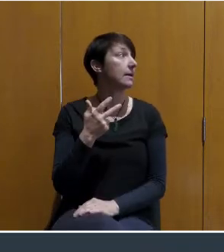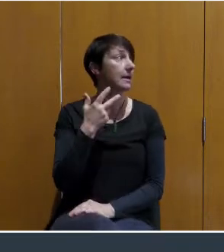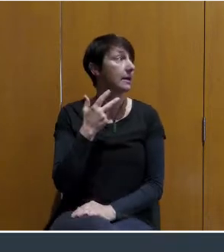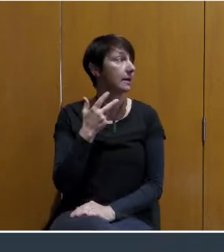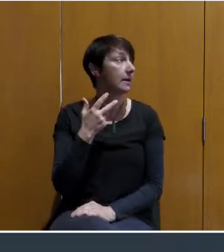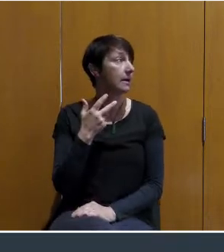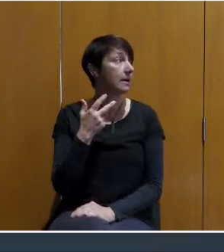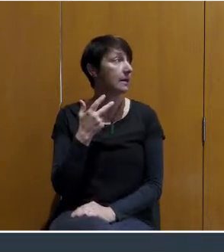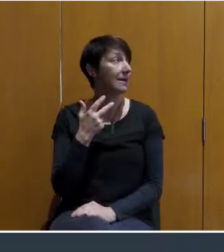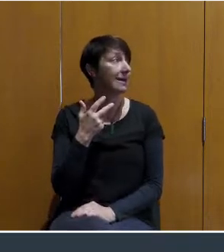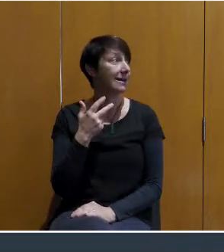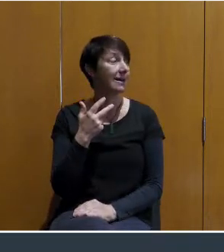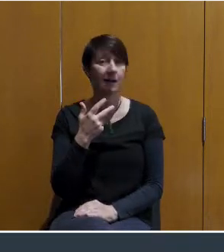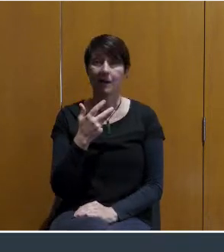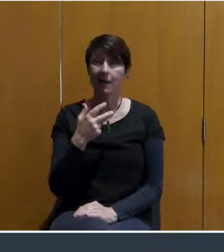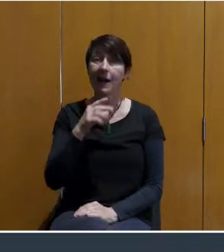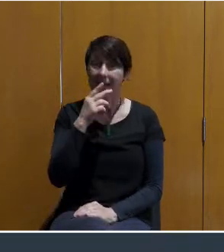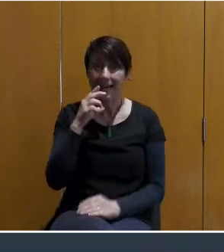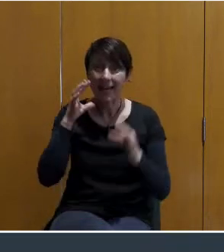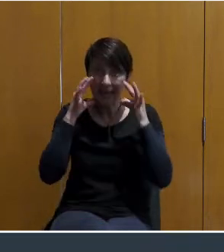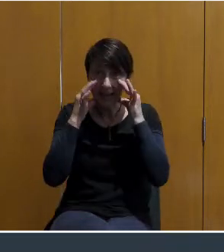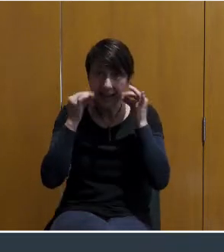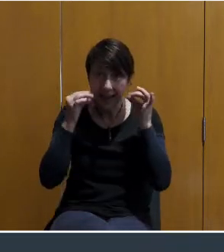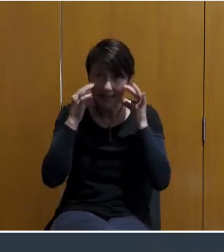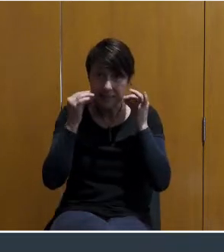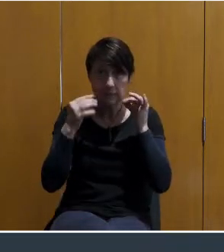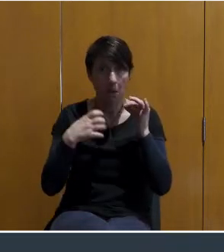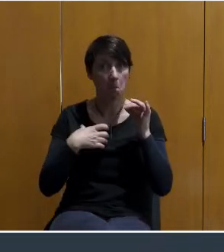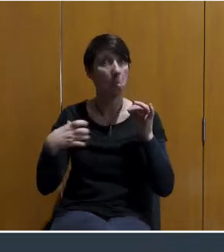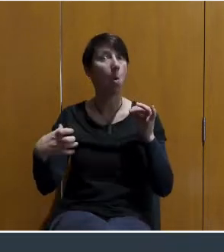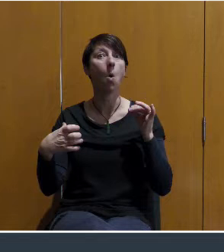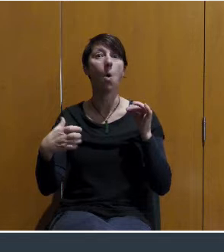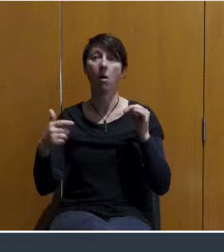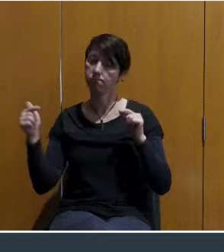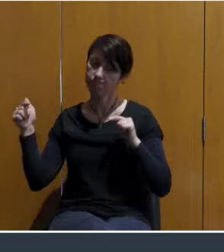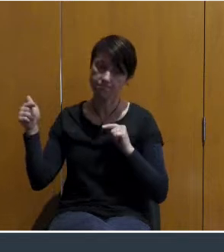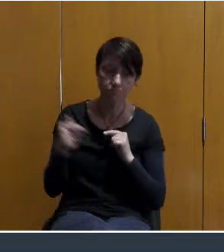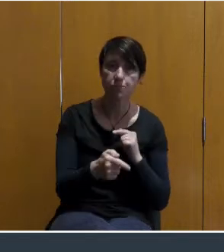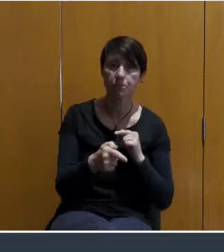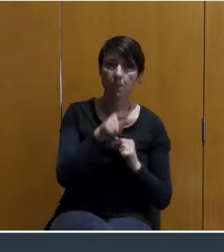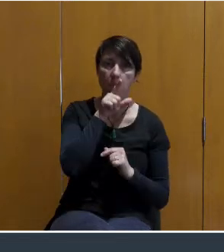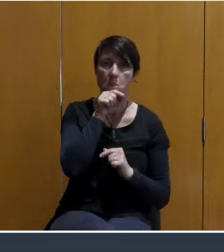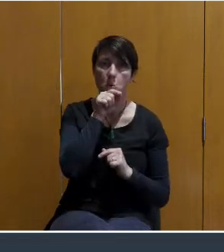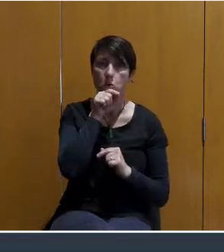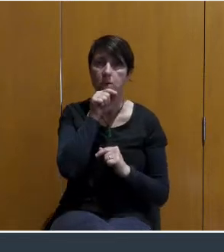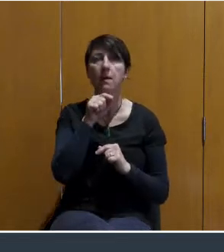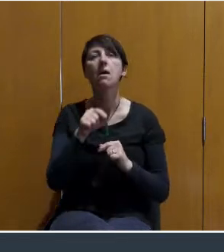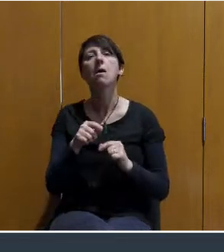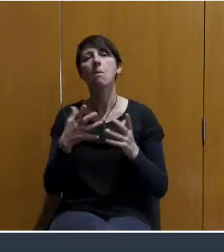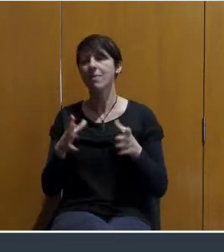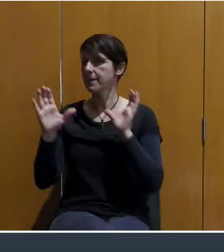cats. However, in this unknown predators, this can be the dogs that we don't actually